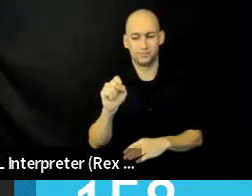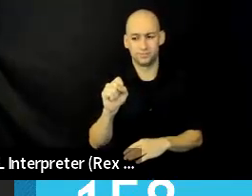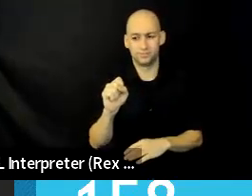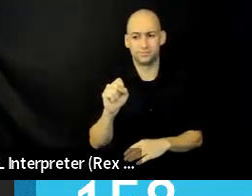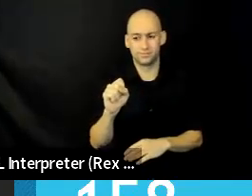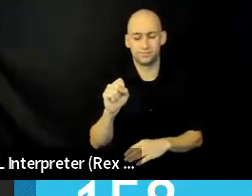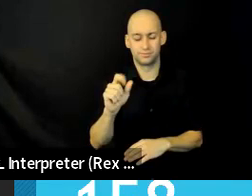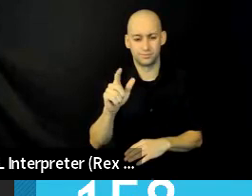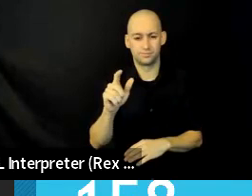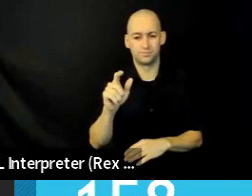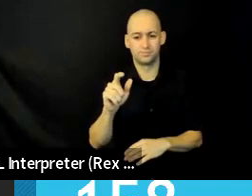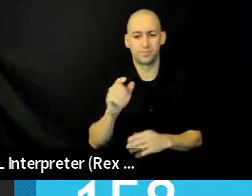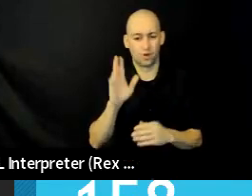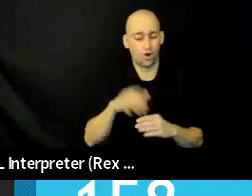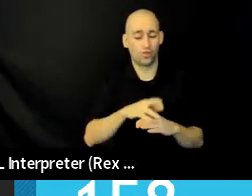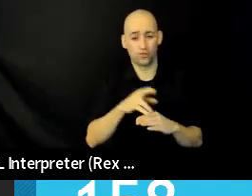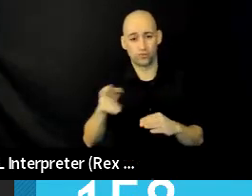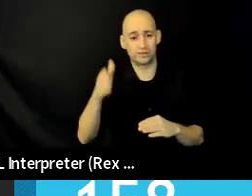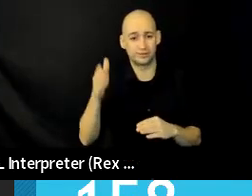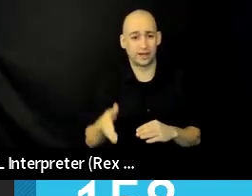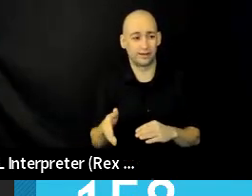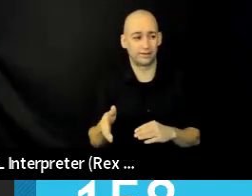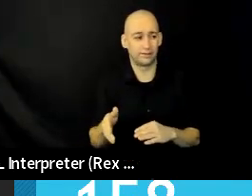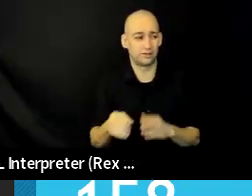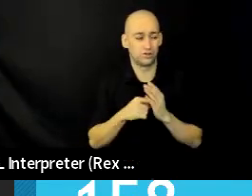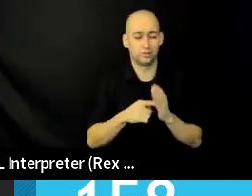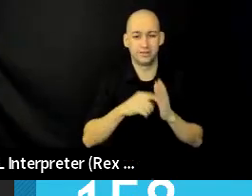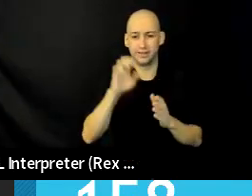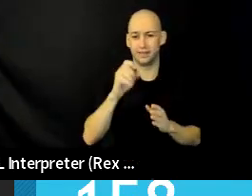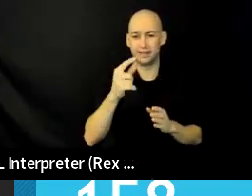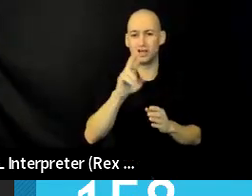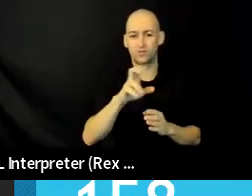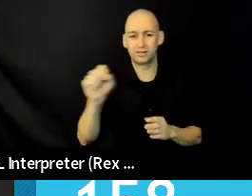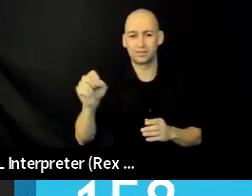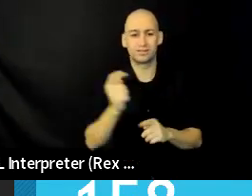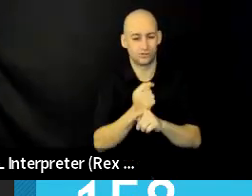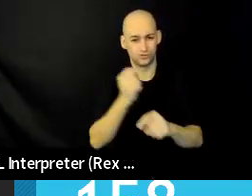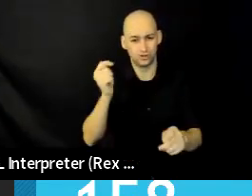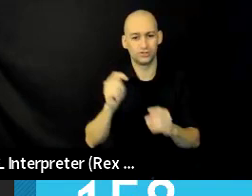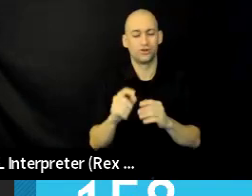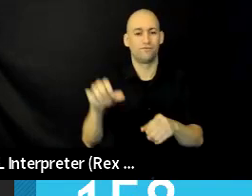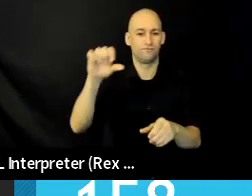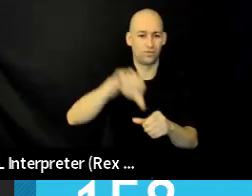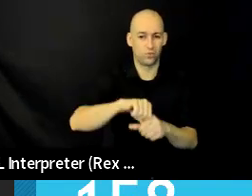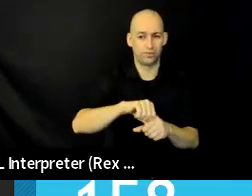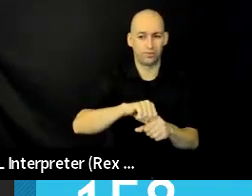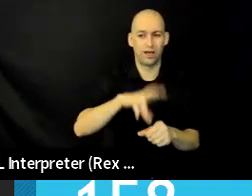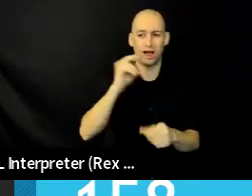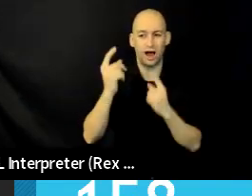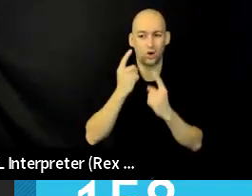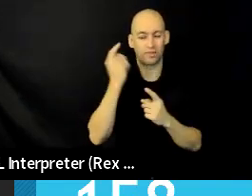of course, on the right side of this picture, it shows egress and trucks fueling, and I don't think